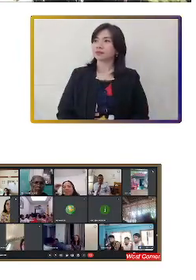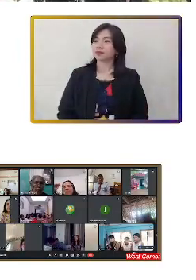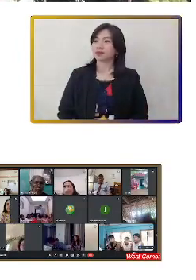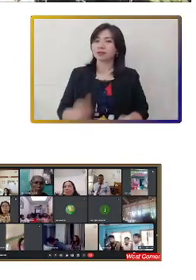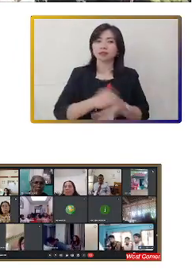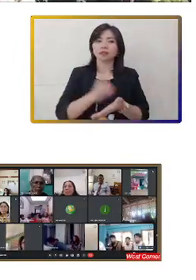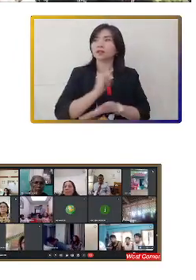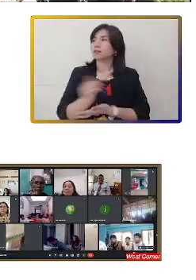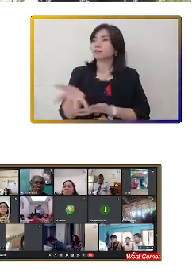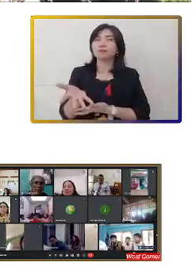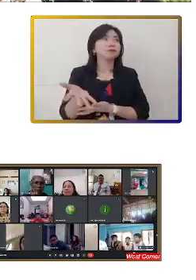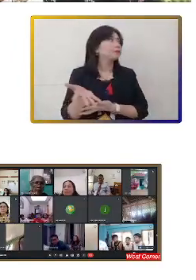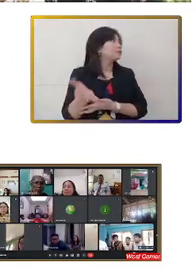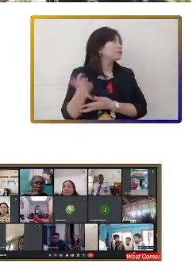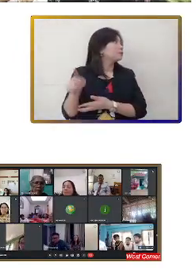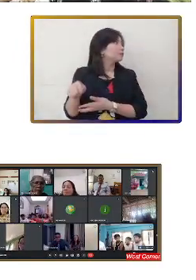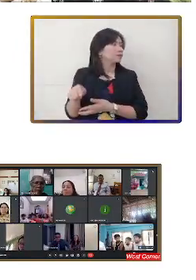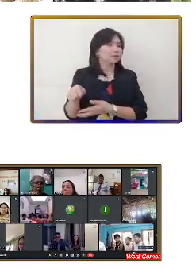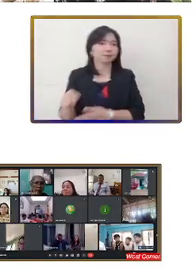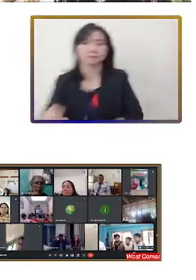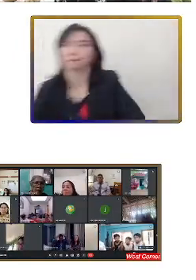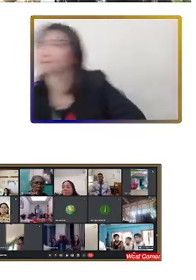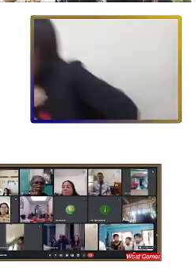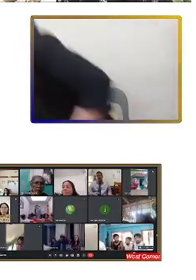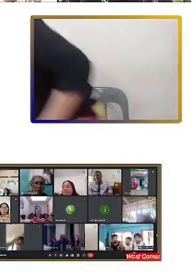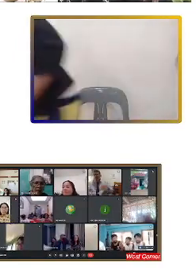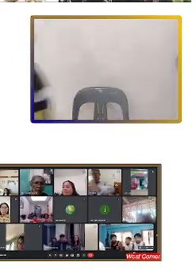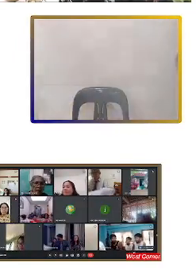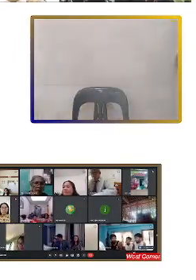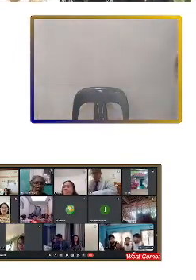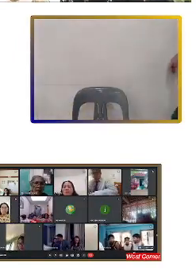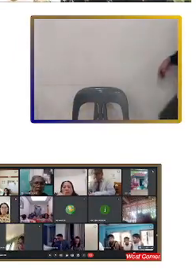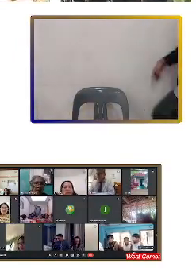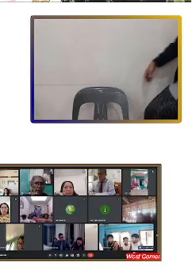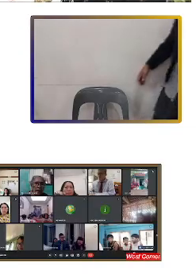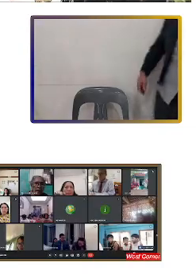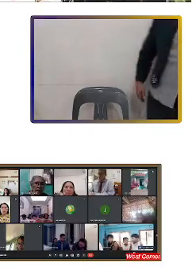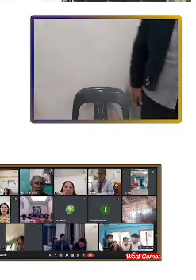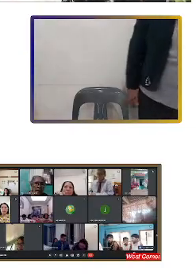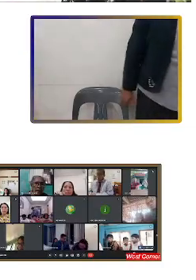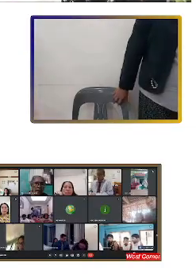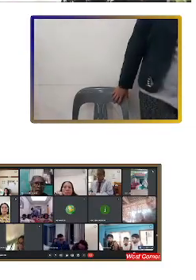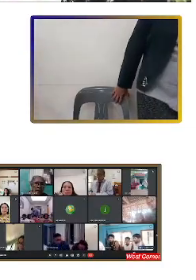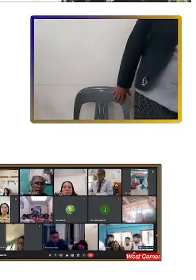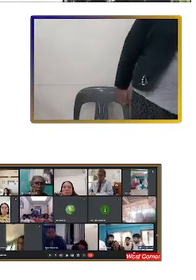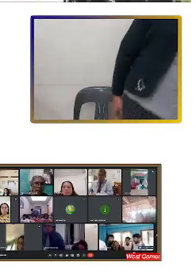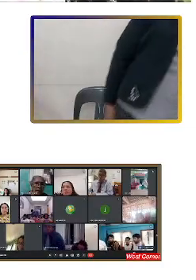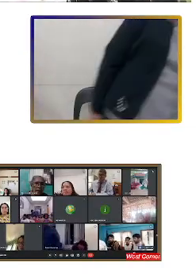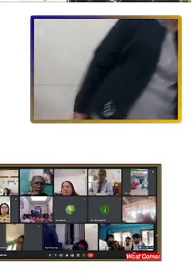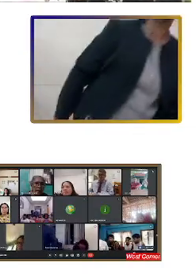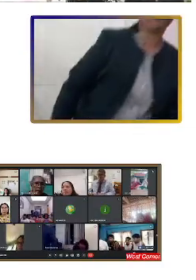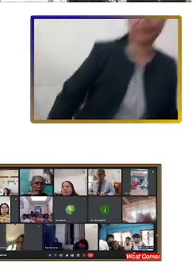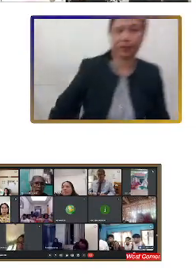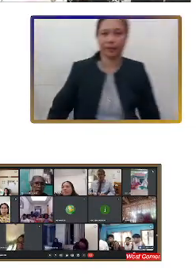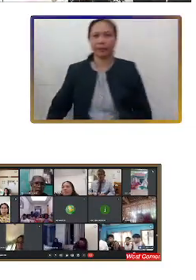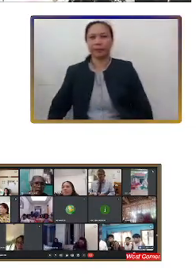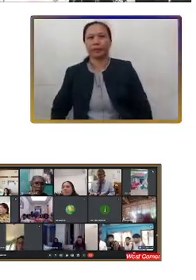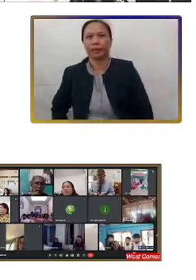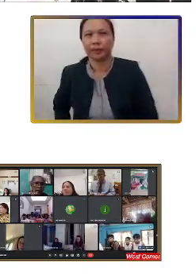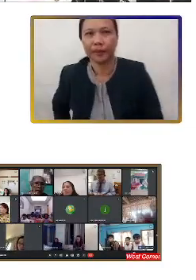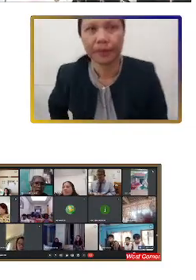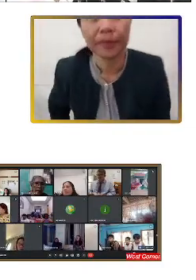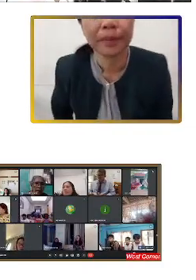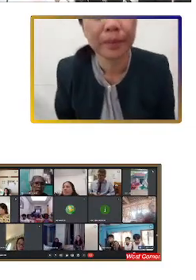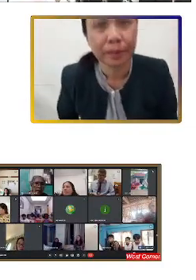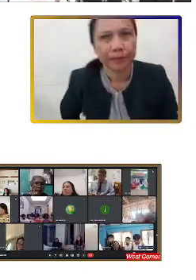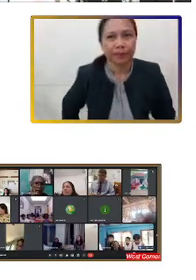sa inside the auditorium. And of course, meron pang mga nakikita tayo, may mga dumadating pa. And now we'll